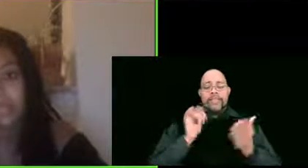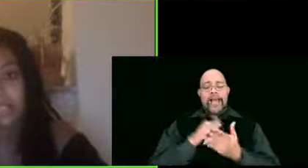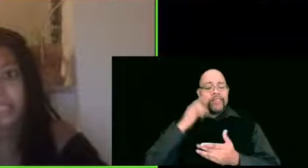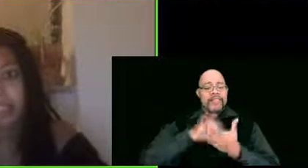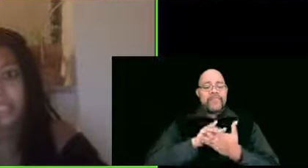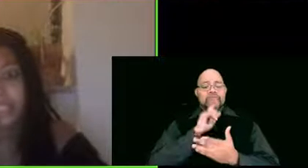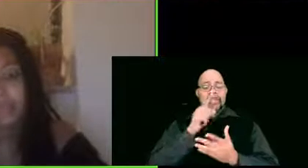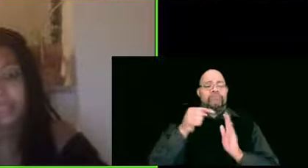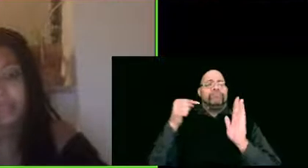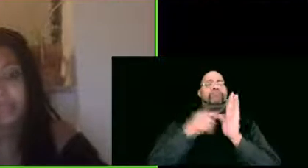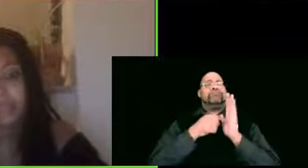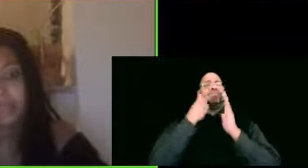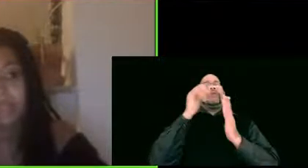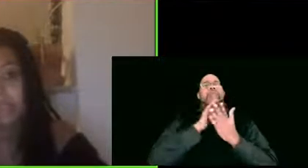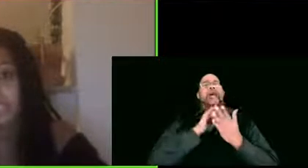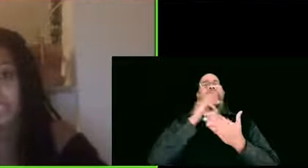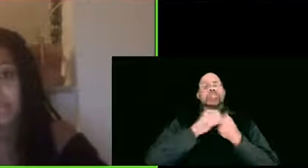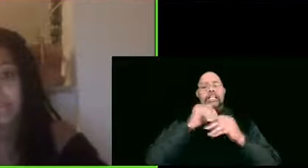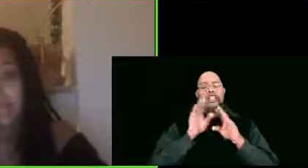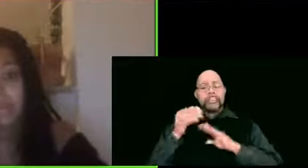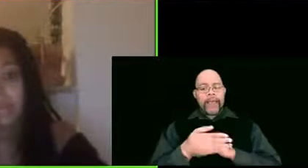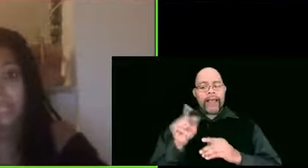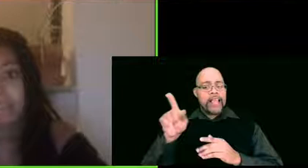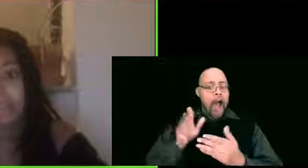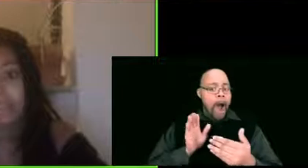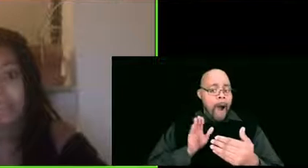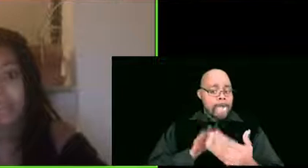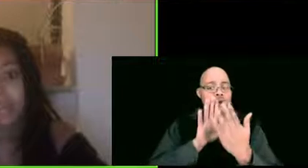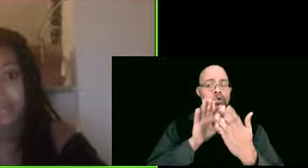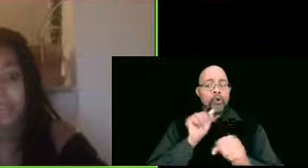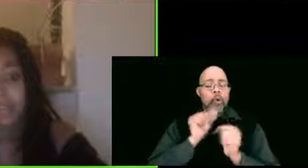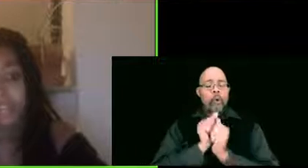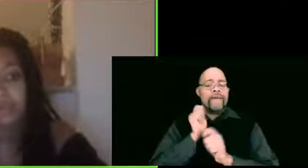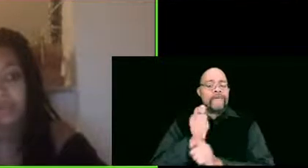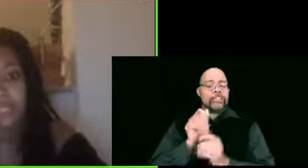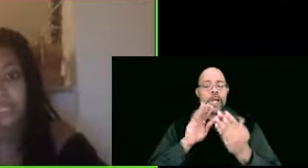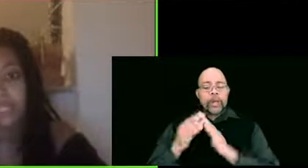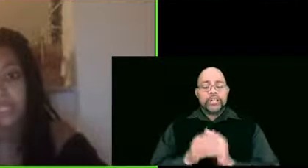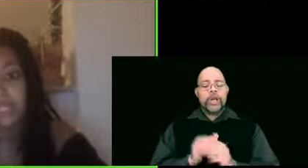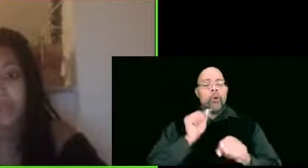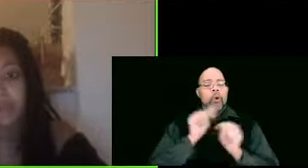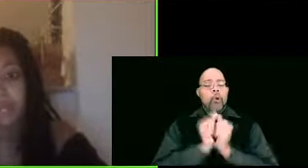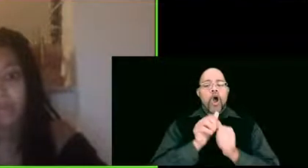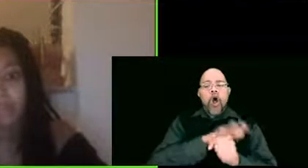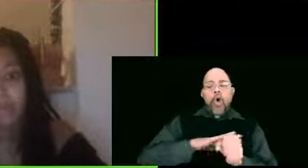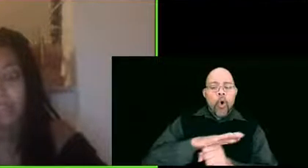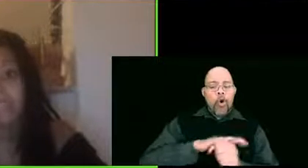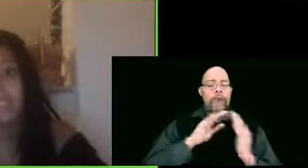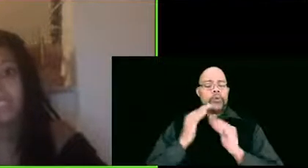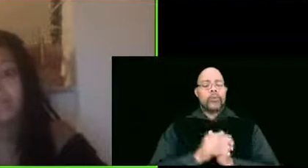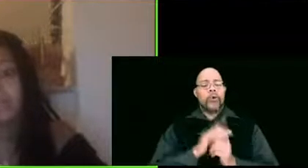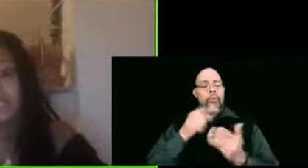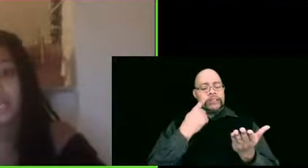mean, that was one of the things that I think really stood out to me with the project out in Jamaica, was their approach to working with the fishing communities and working with the